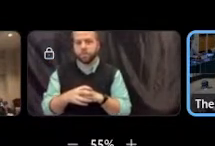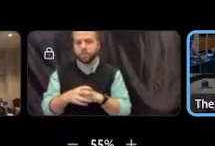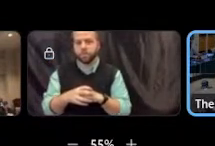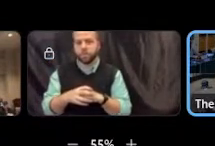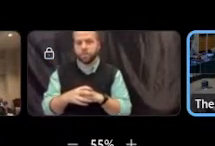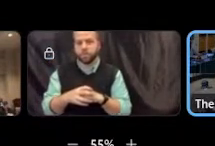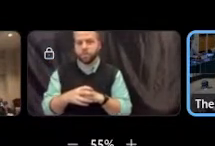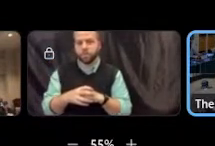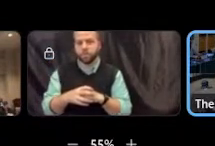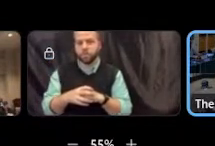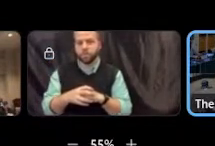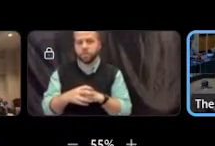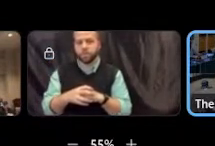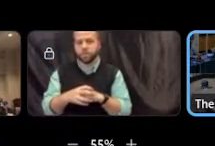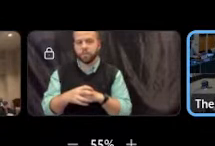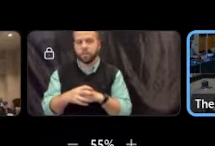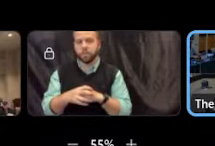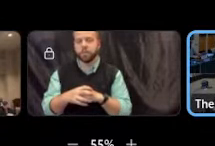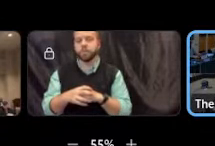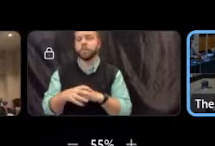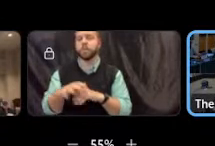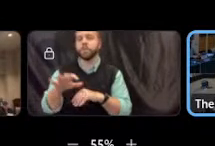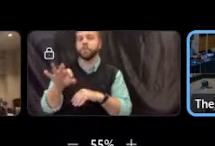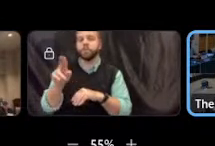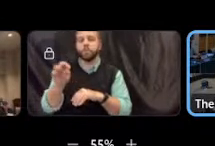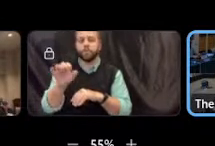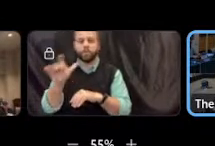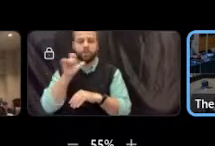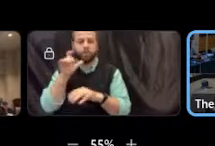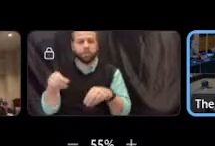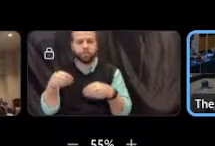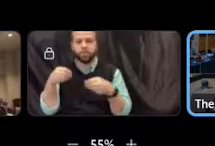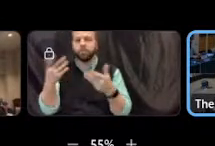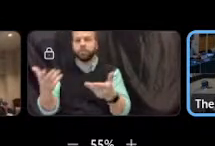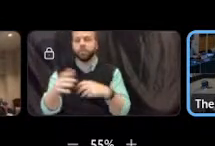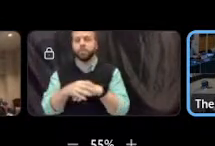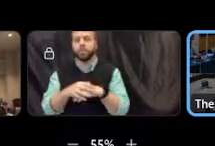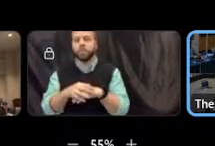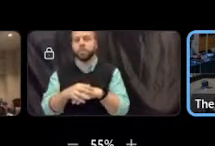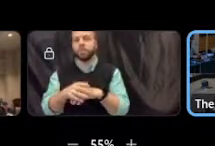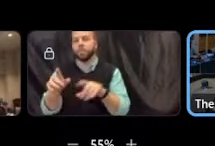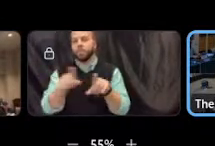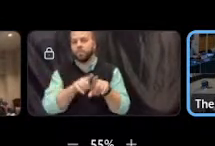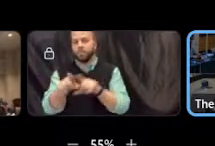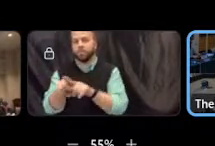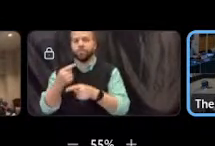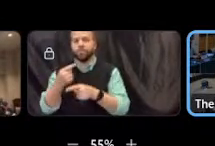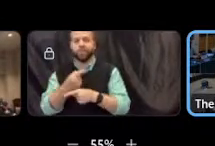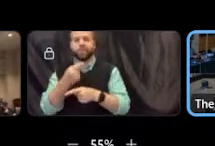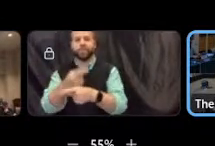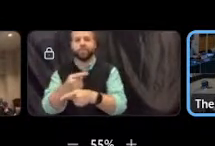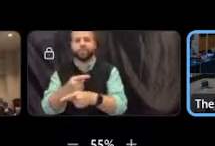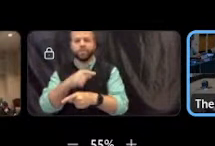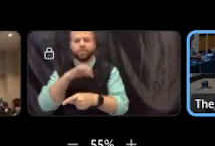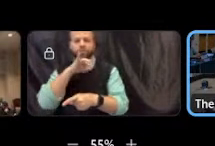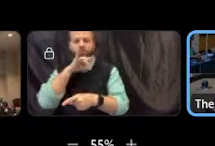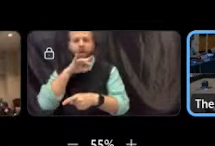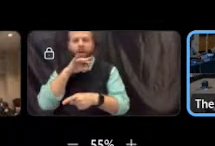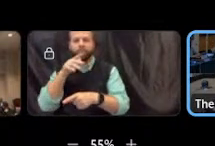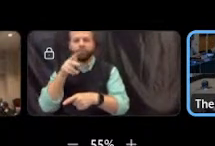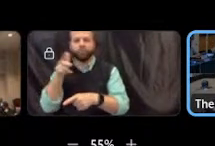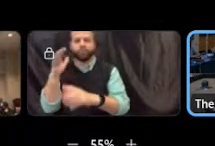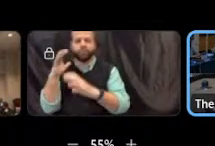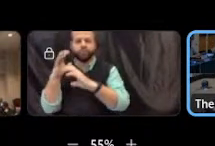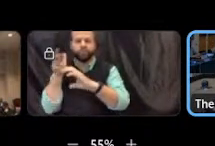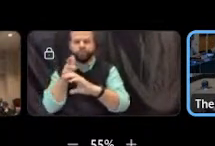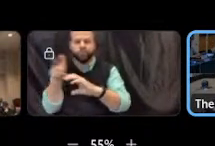notes that meals will not be provided to guests with and that there will be standard trash pickup through the City of Little Rock trash collection. The